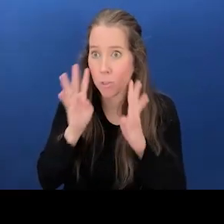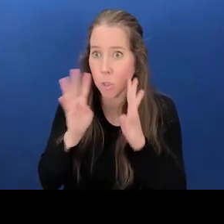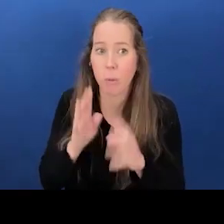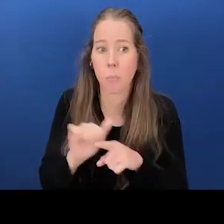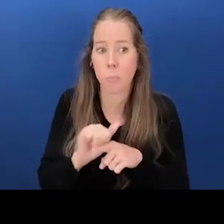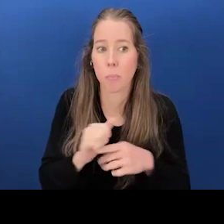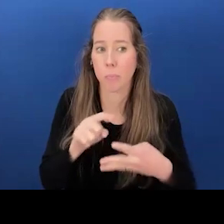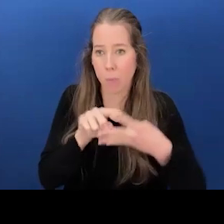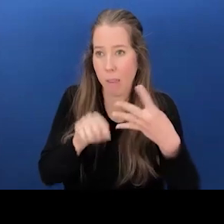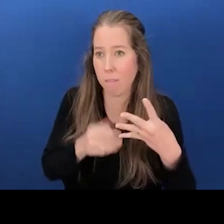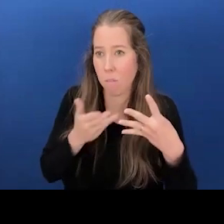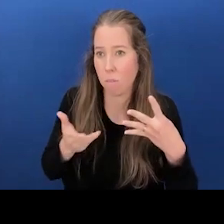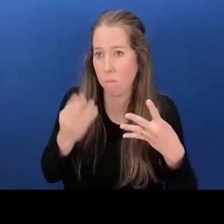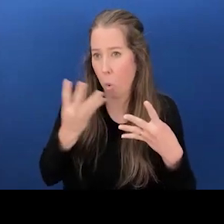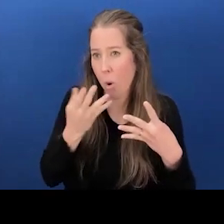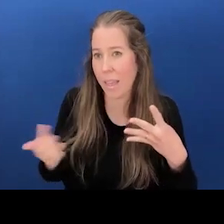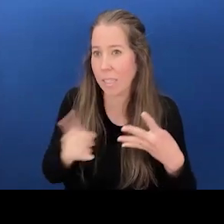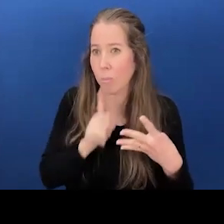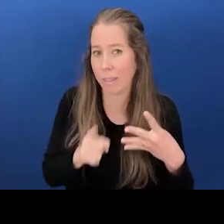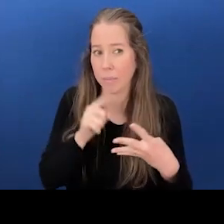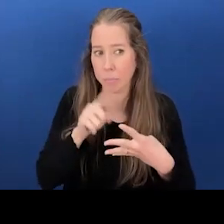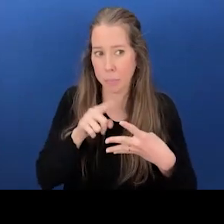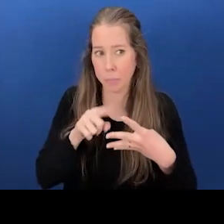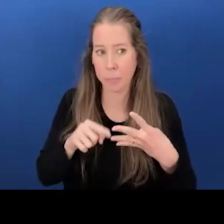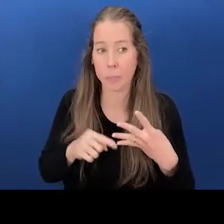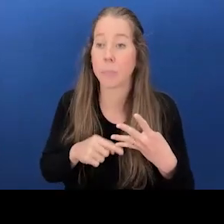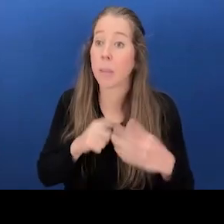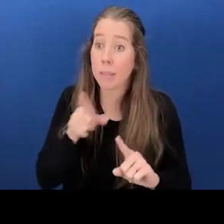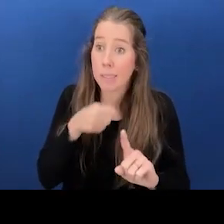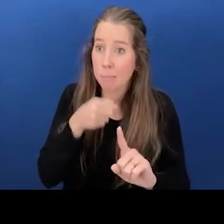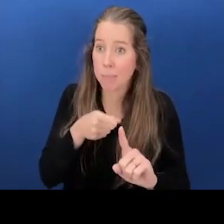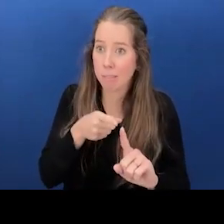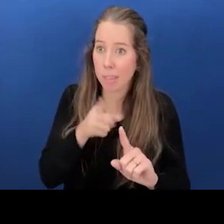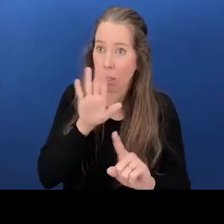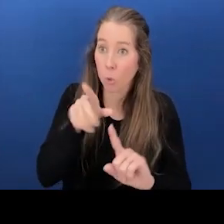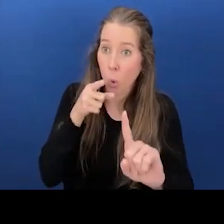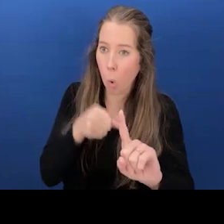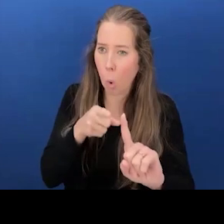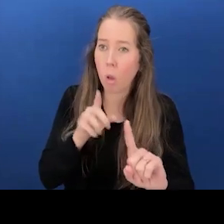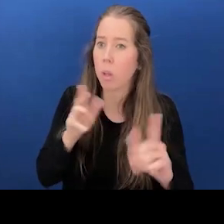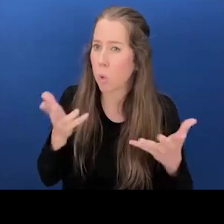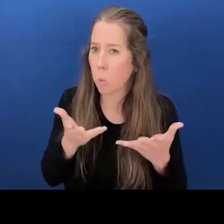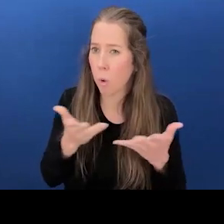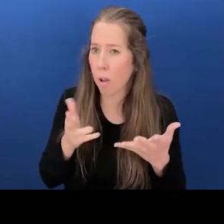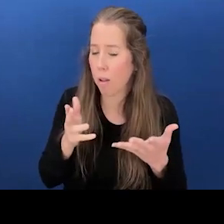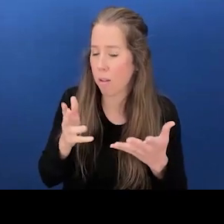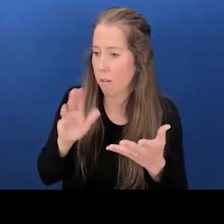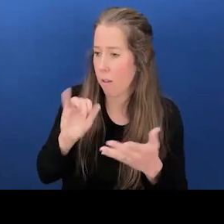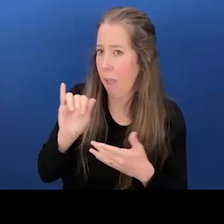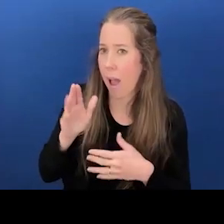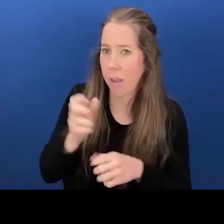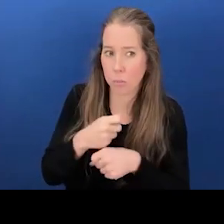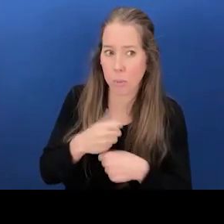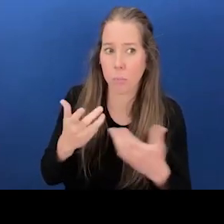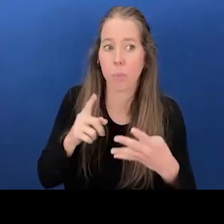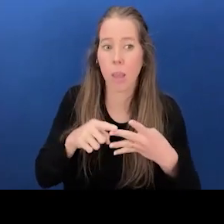4 things are really what it is. Be specific in your goal. What do you want the AI to produce? Context for